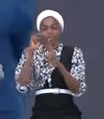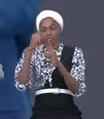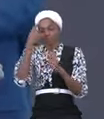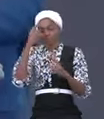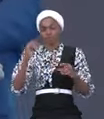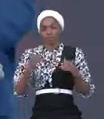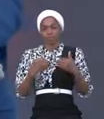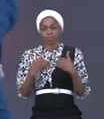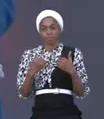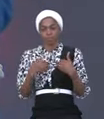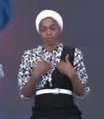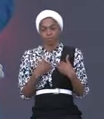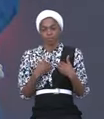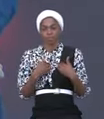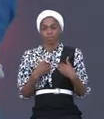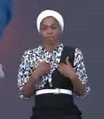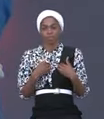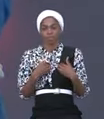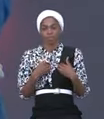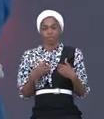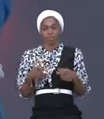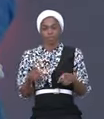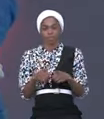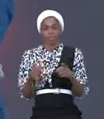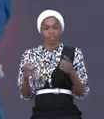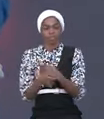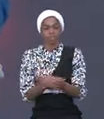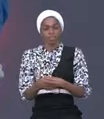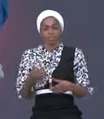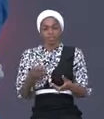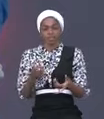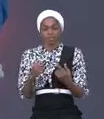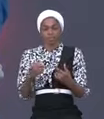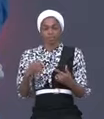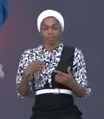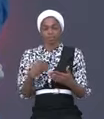Faith-based approach to solve the problems of the world.